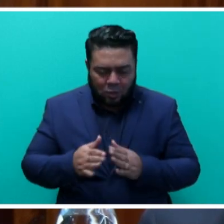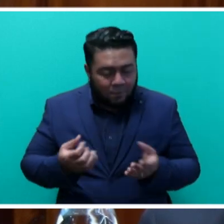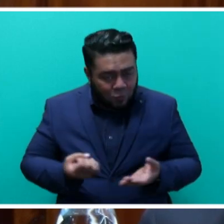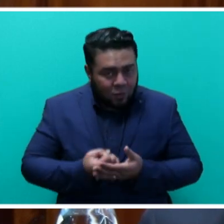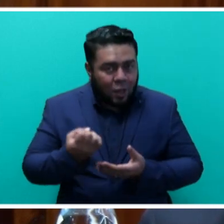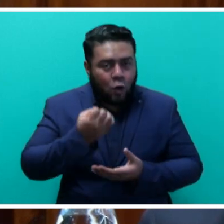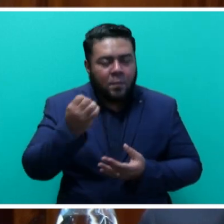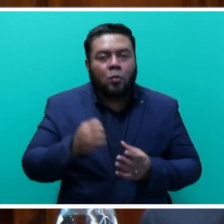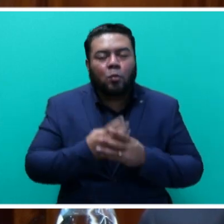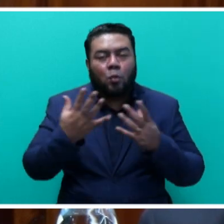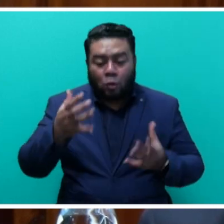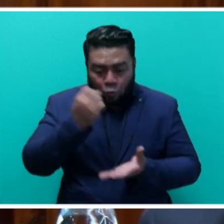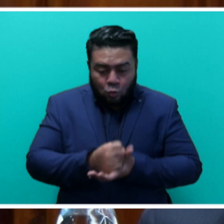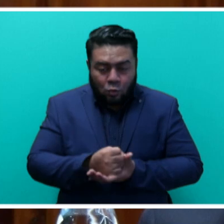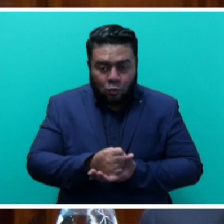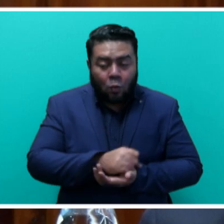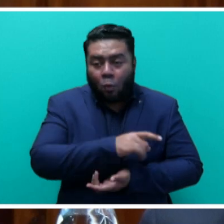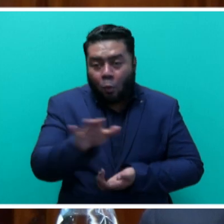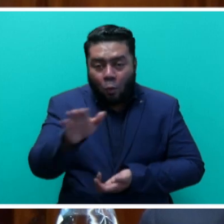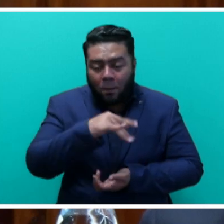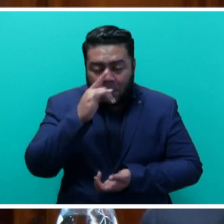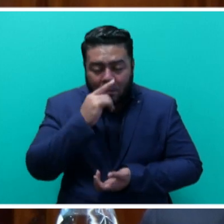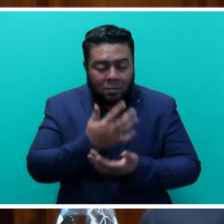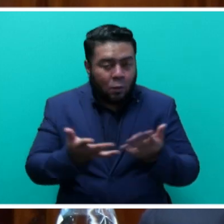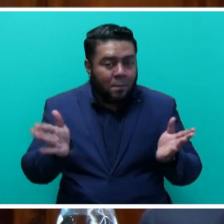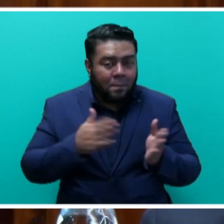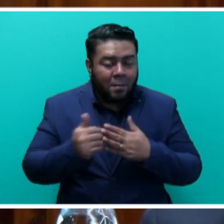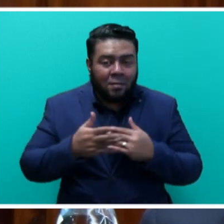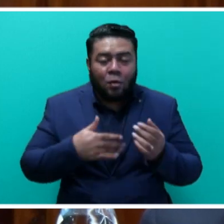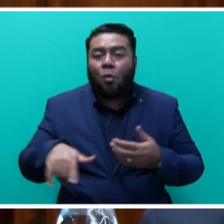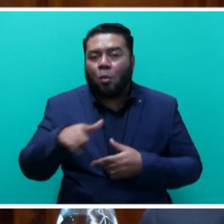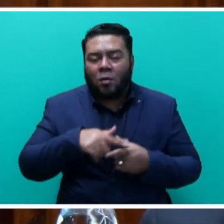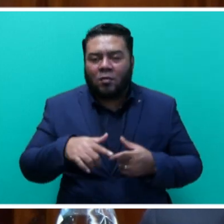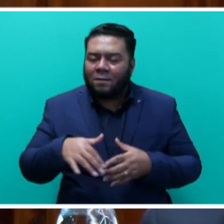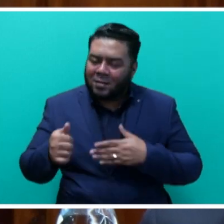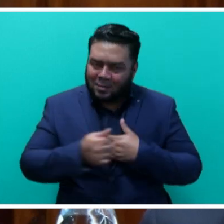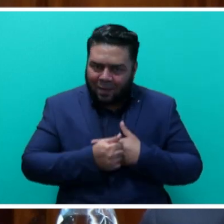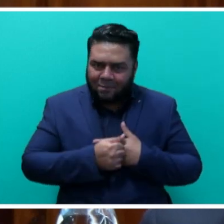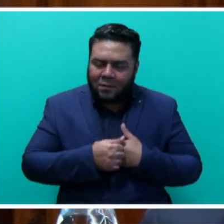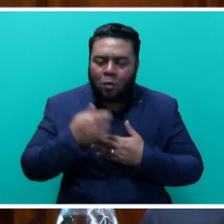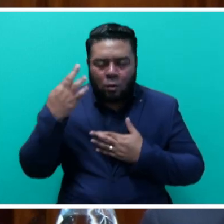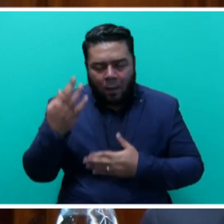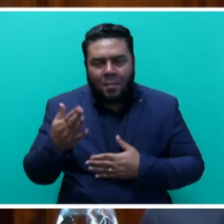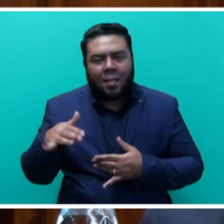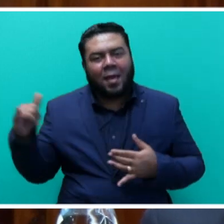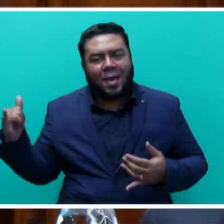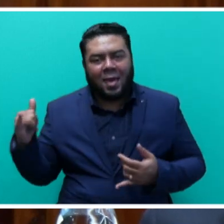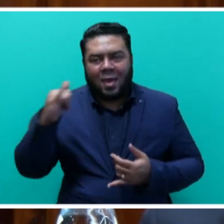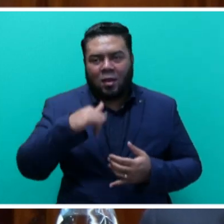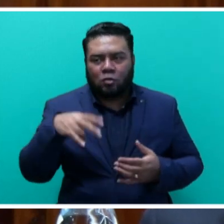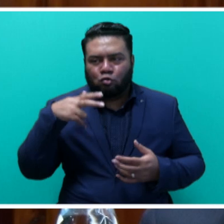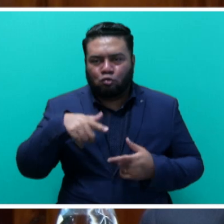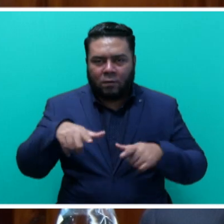and ensuring that every Fijian, regardless of their location, has access to safe and reliable air travel. Fiji